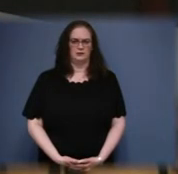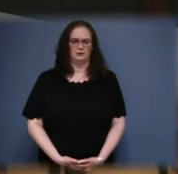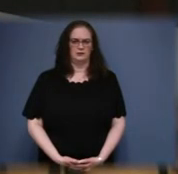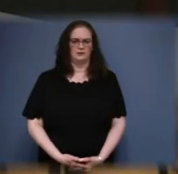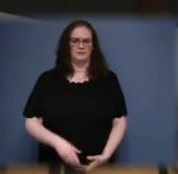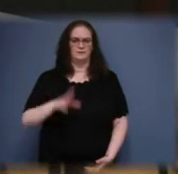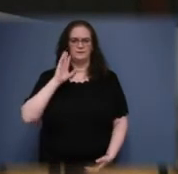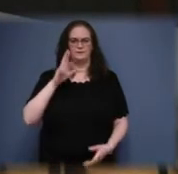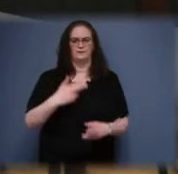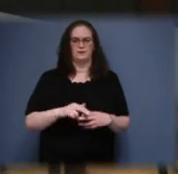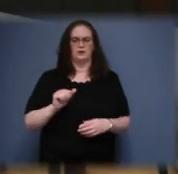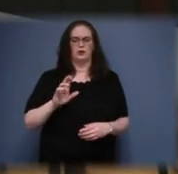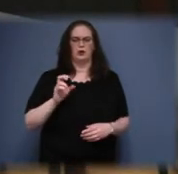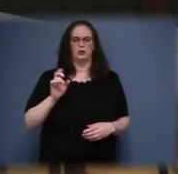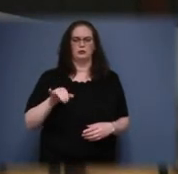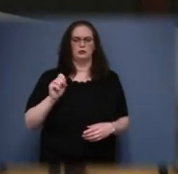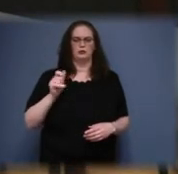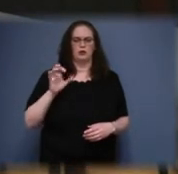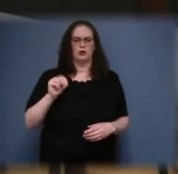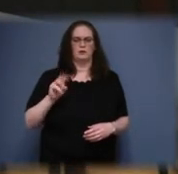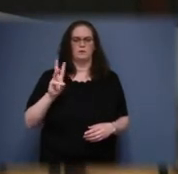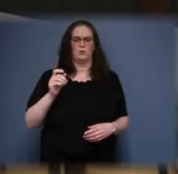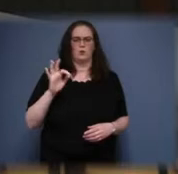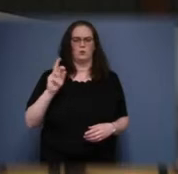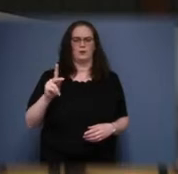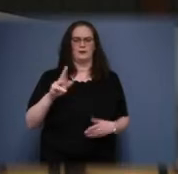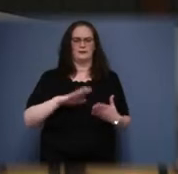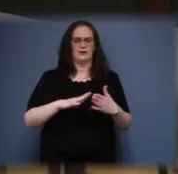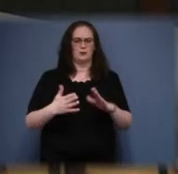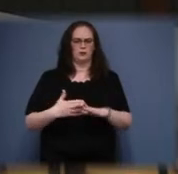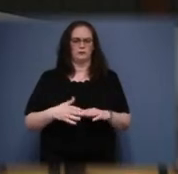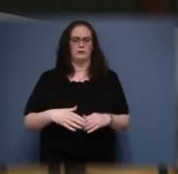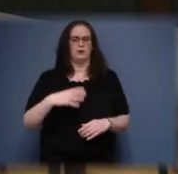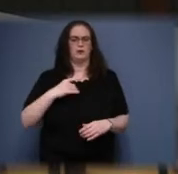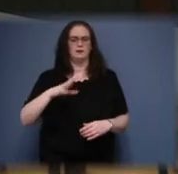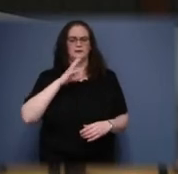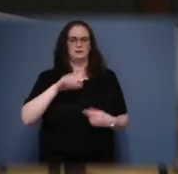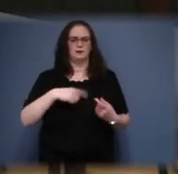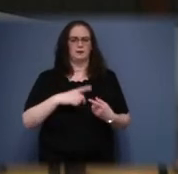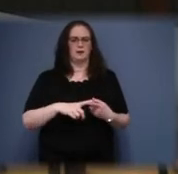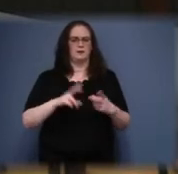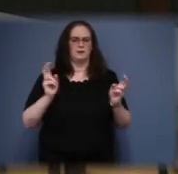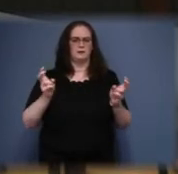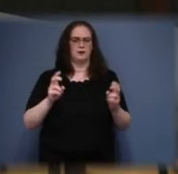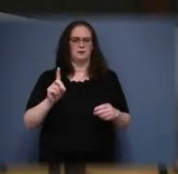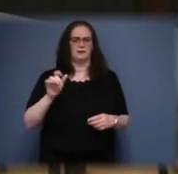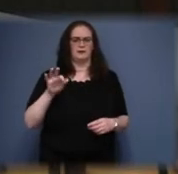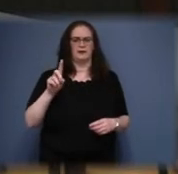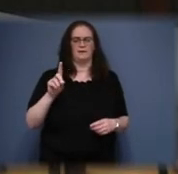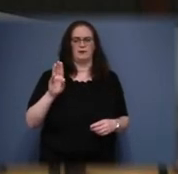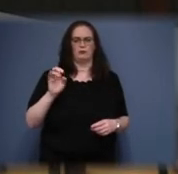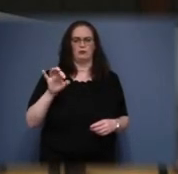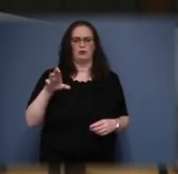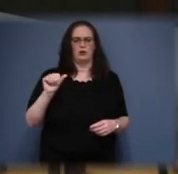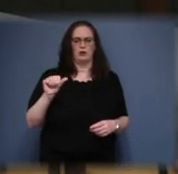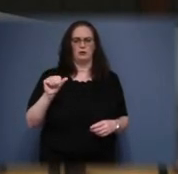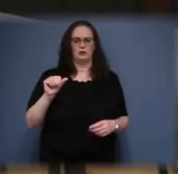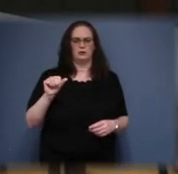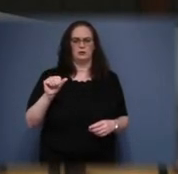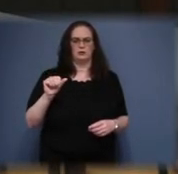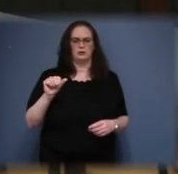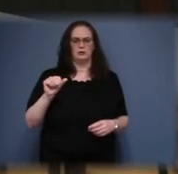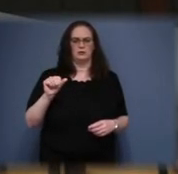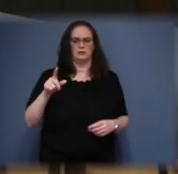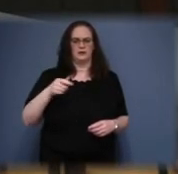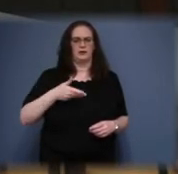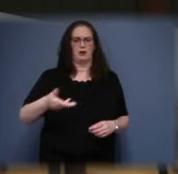Hello, my name is Audrey Strine. I'm from Warwick Township. I'd like to speak about the topic of David Brea